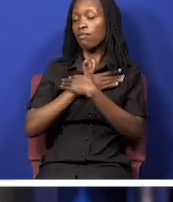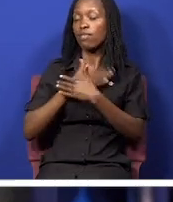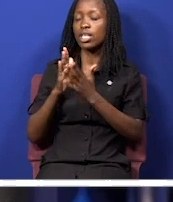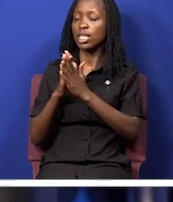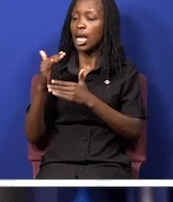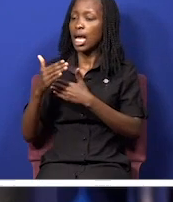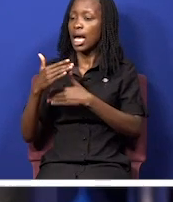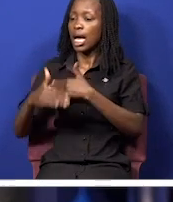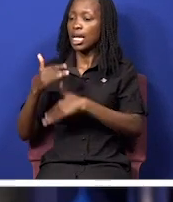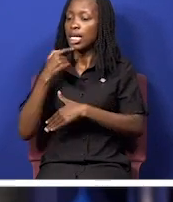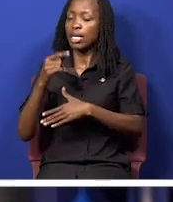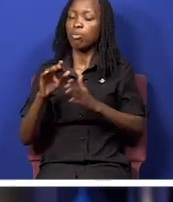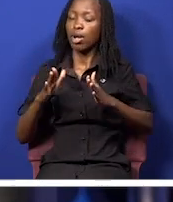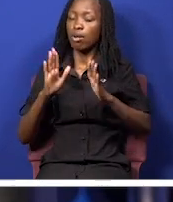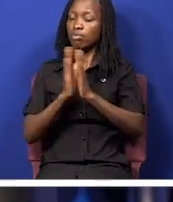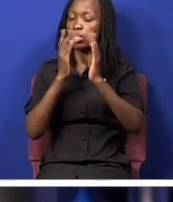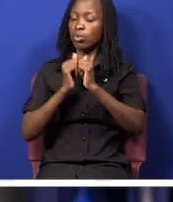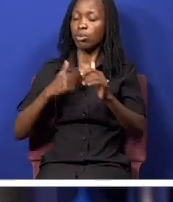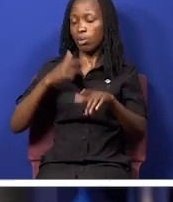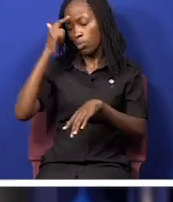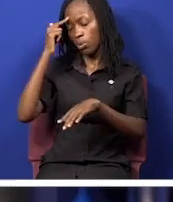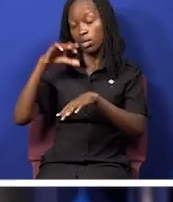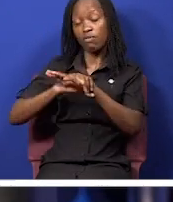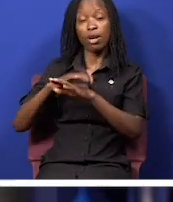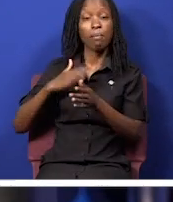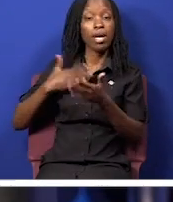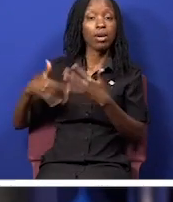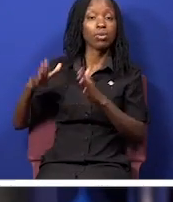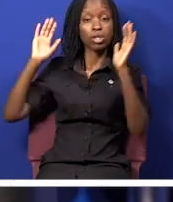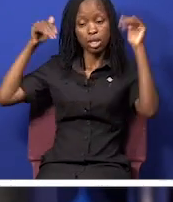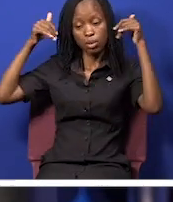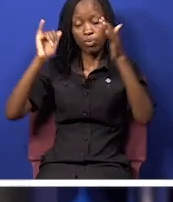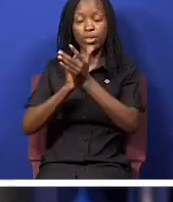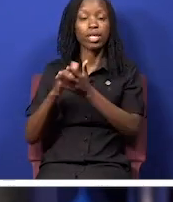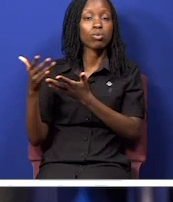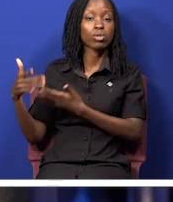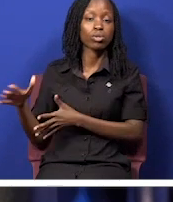neighbors, saying to them, rejoice in me, for I have found my lost sheep, which was lost.